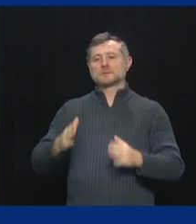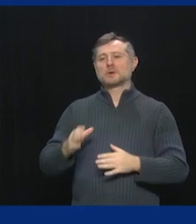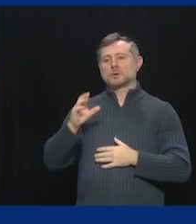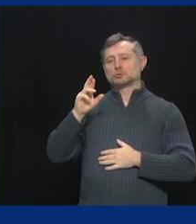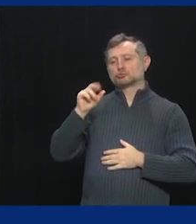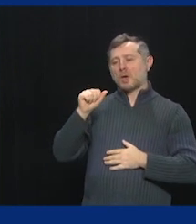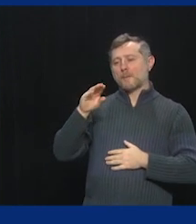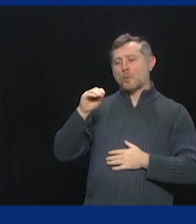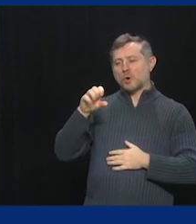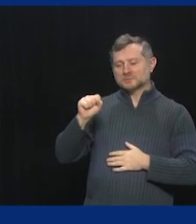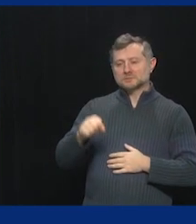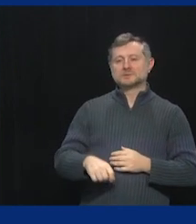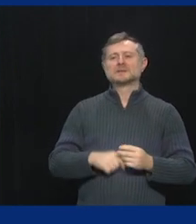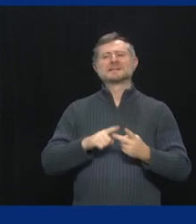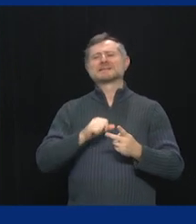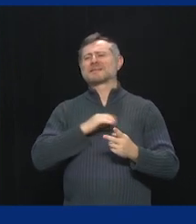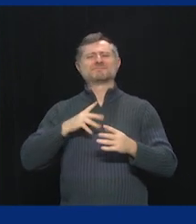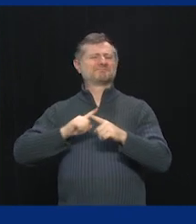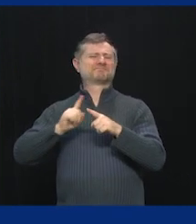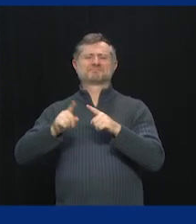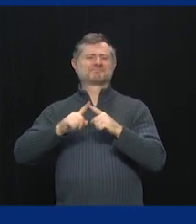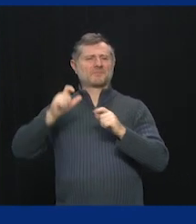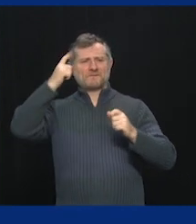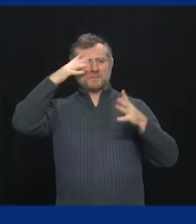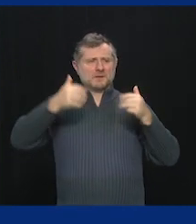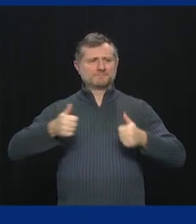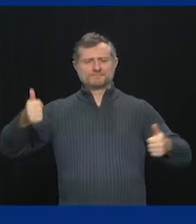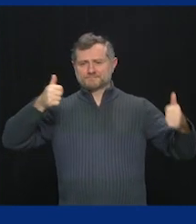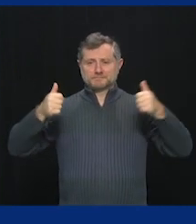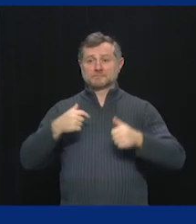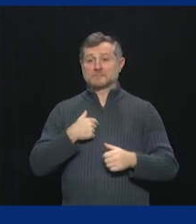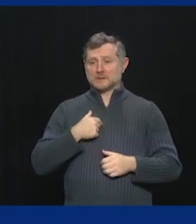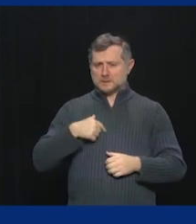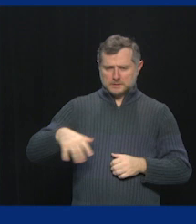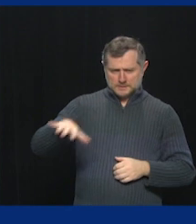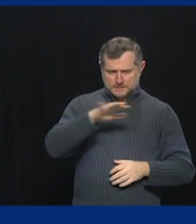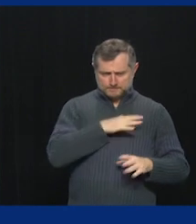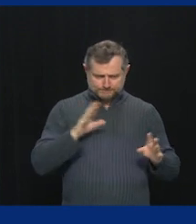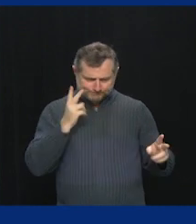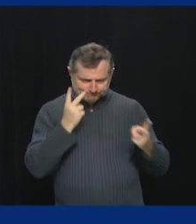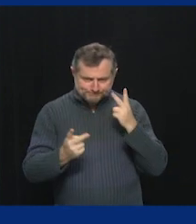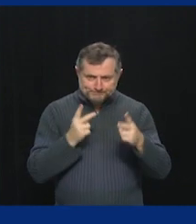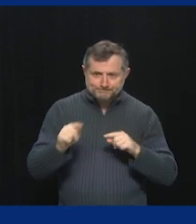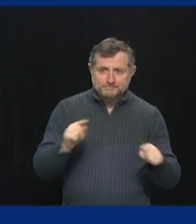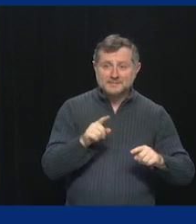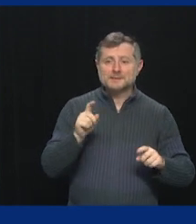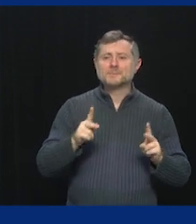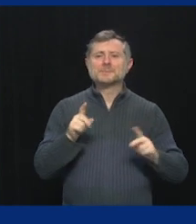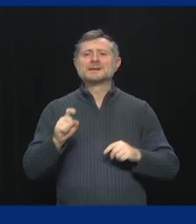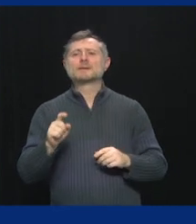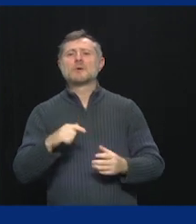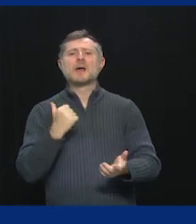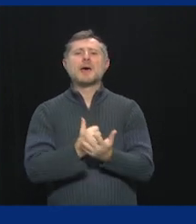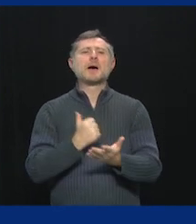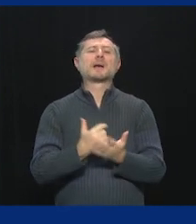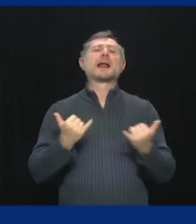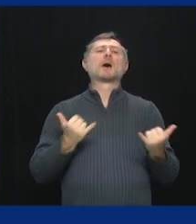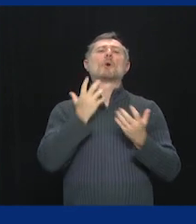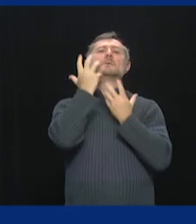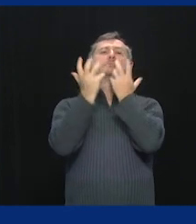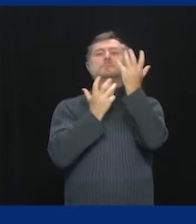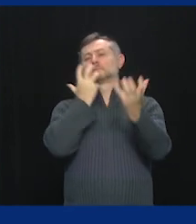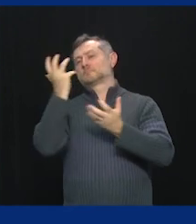officials. And as we walked down there, we realized they need people on the ground immediately to help them fill out the paperwork for the